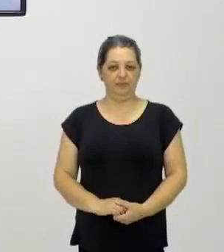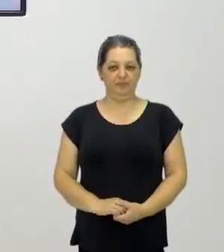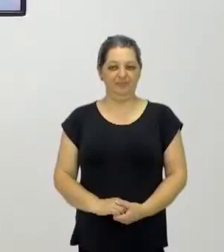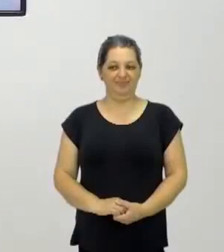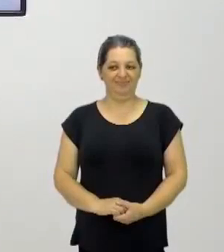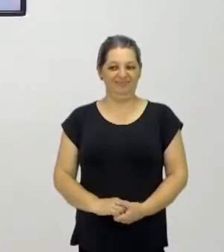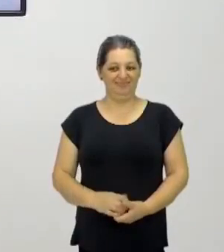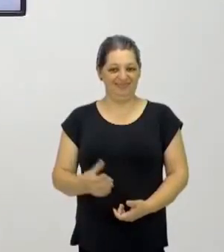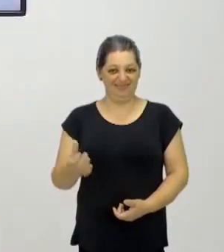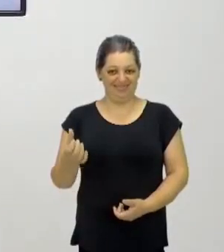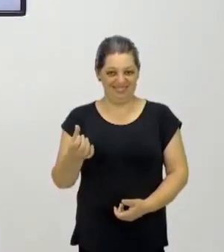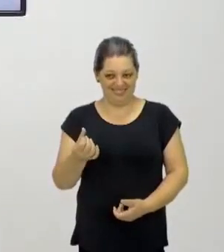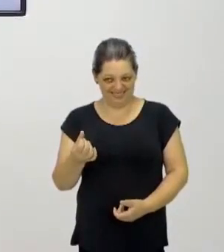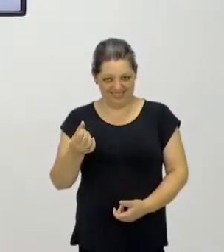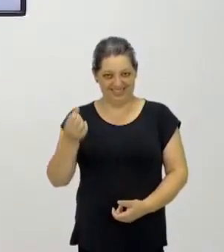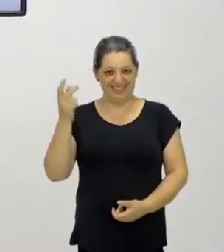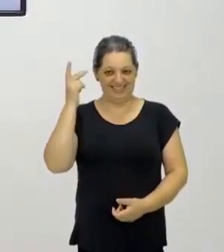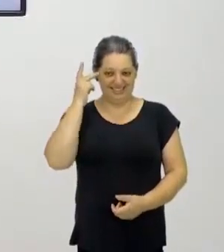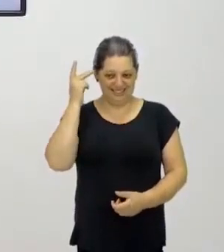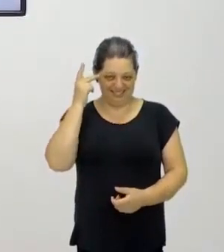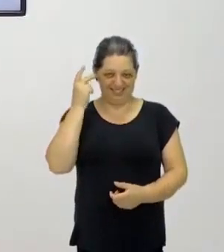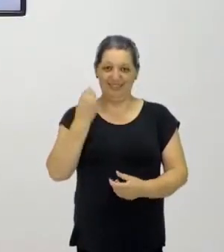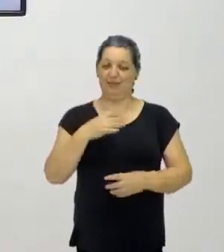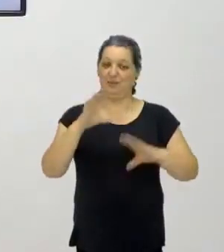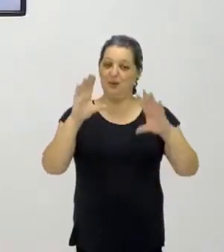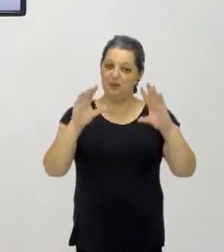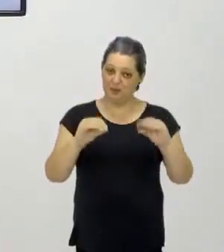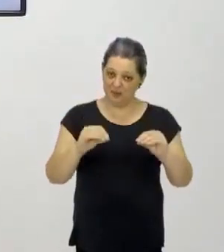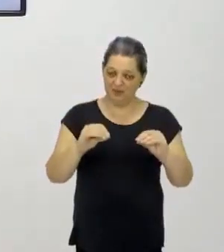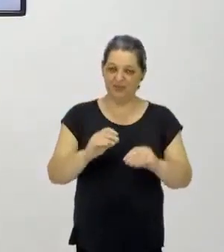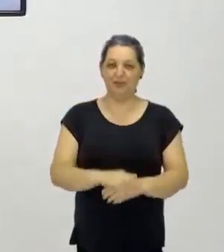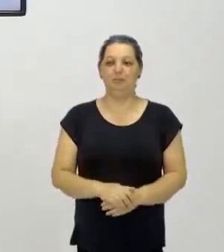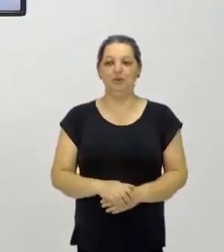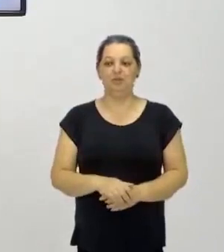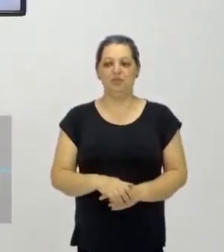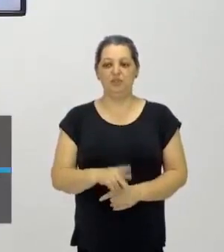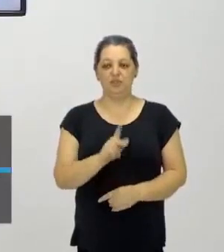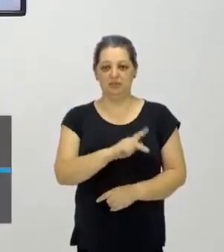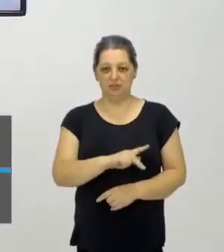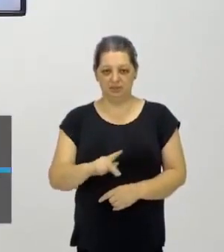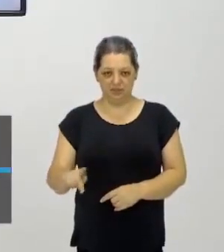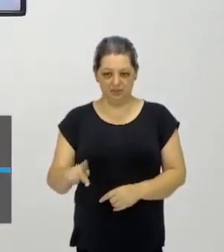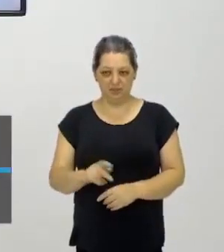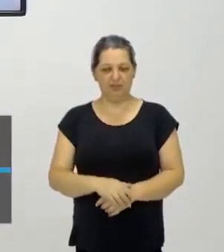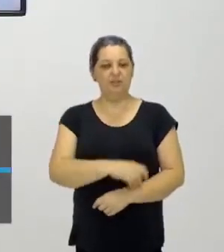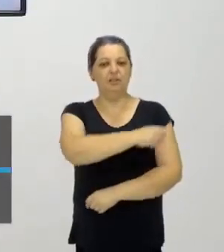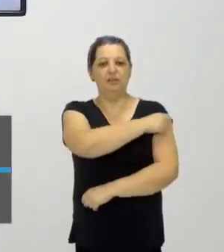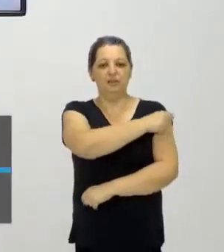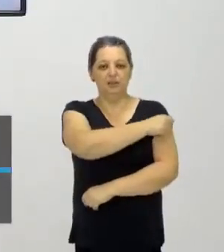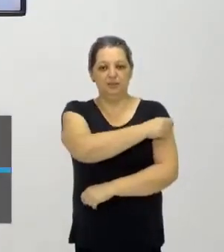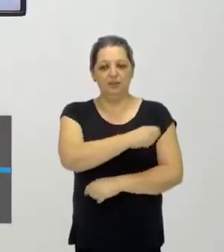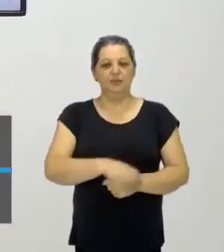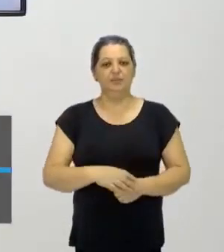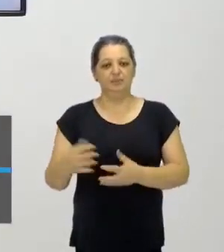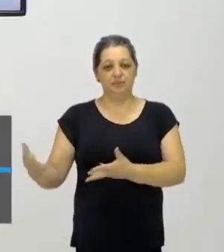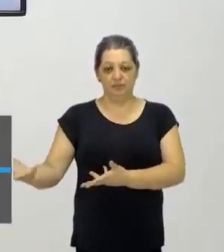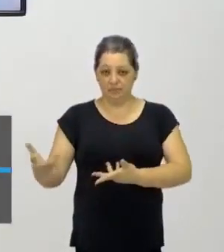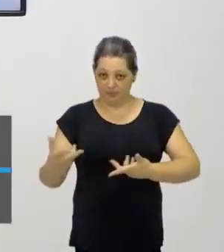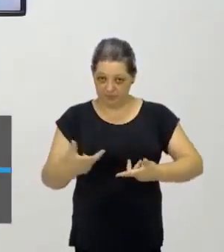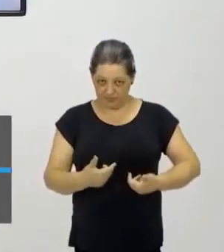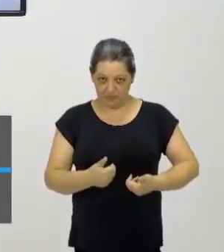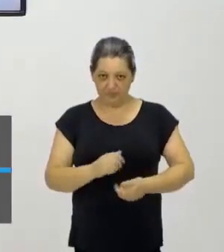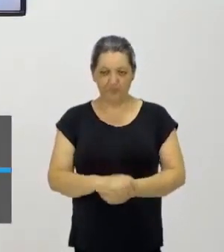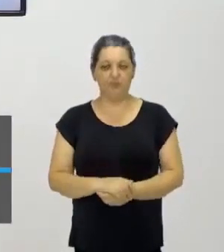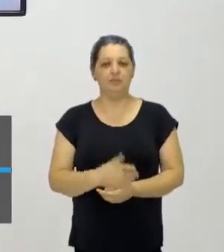6:30 in São Paulo. Good evening students, good evening teachers. My name is João and welcome back to another English